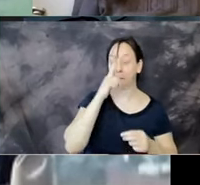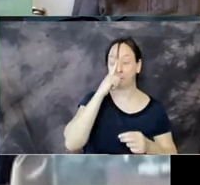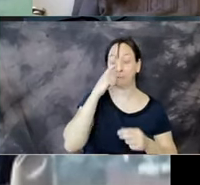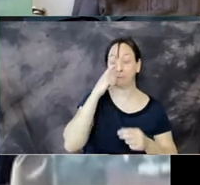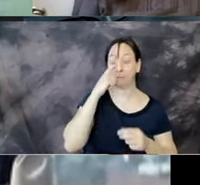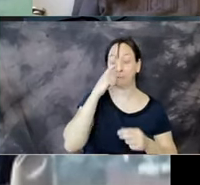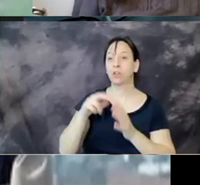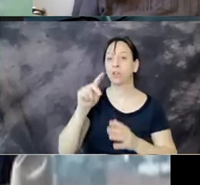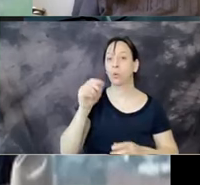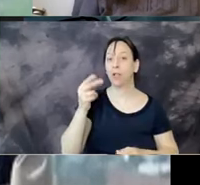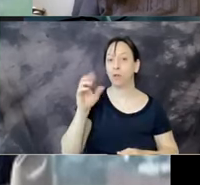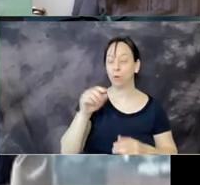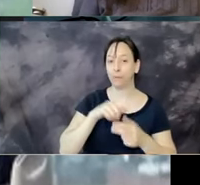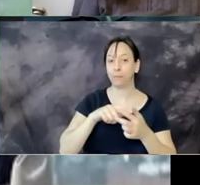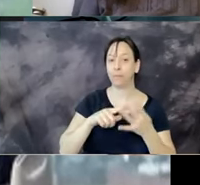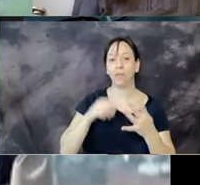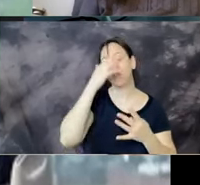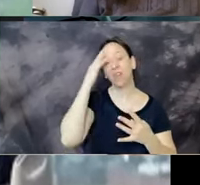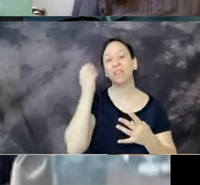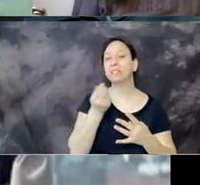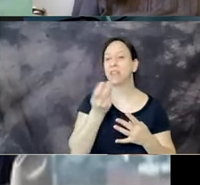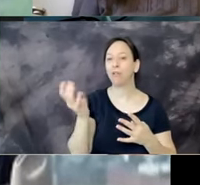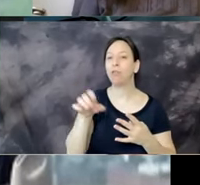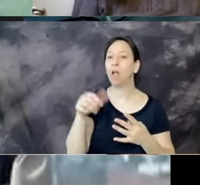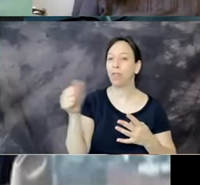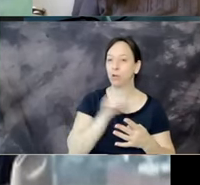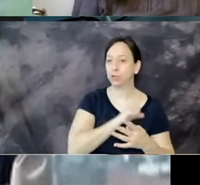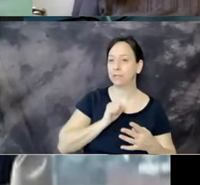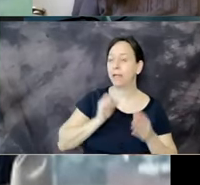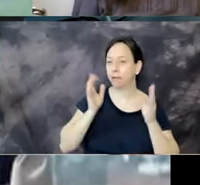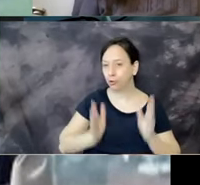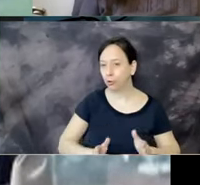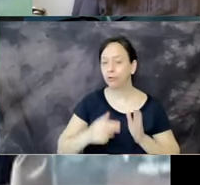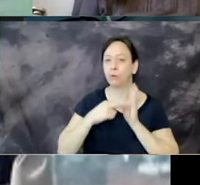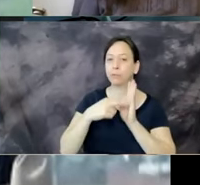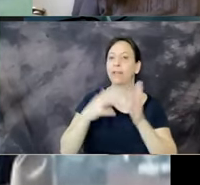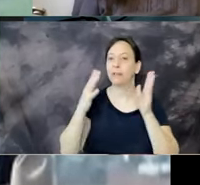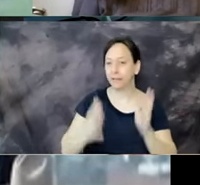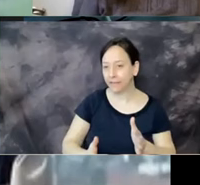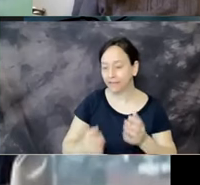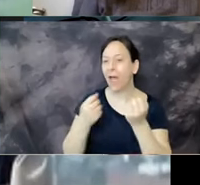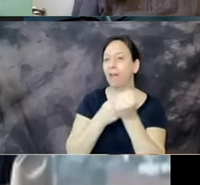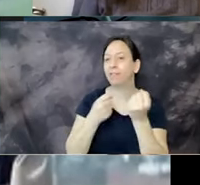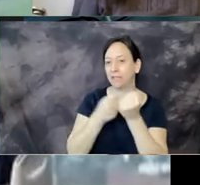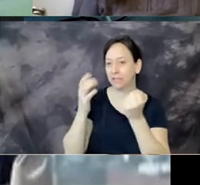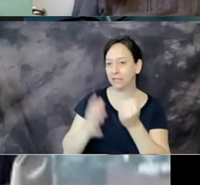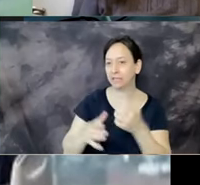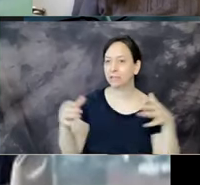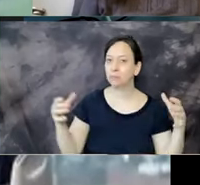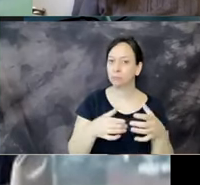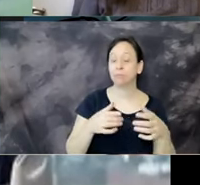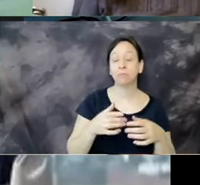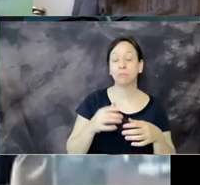Coelho, and several other senators, representatives, and advocates